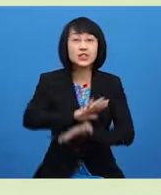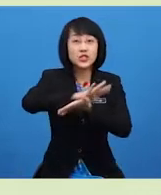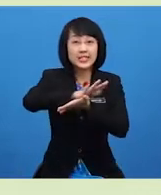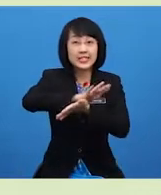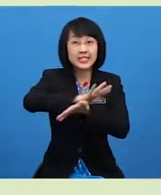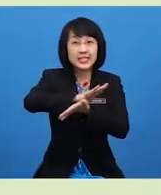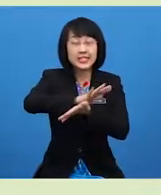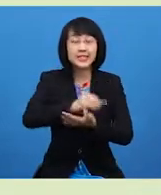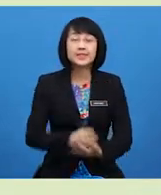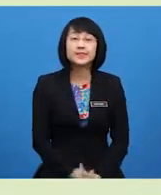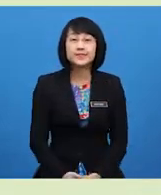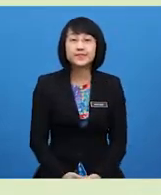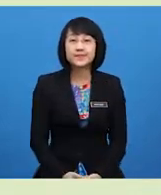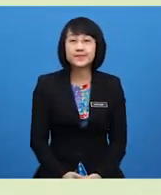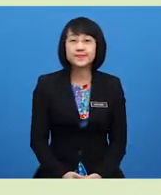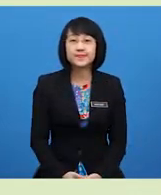Cheese,